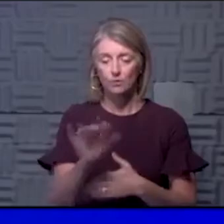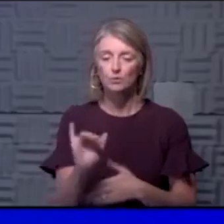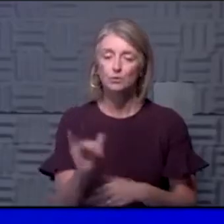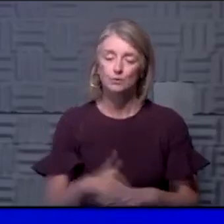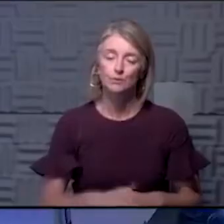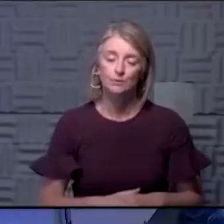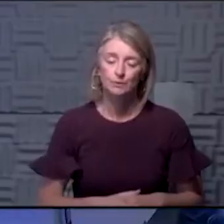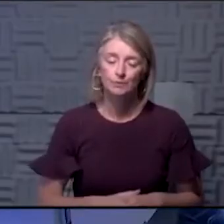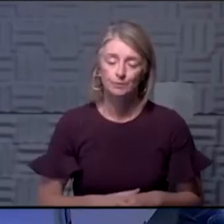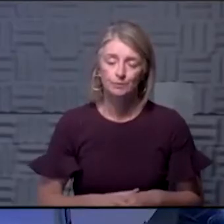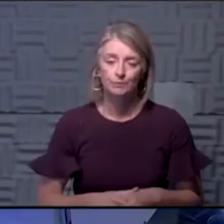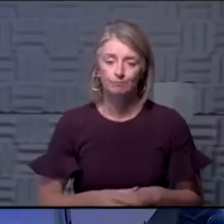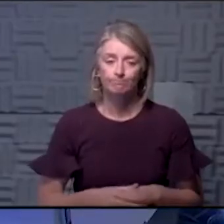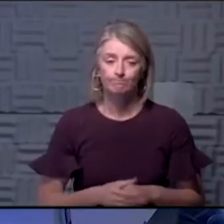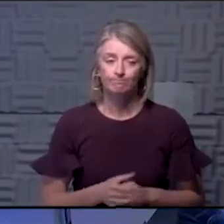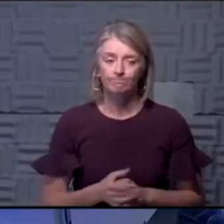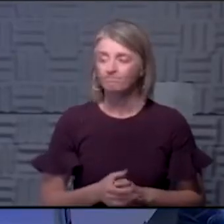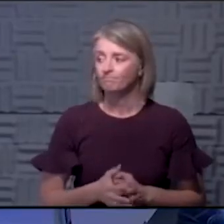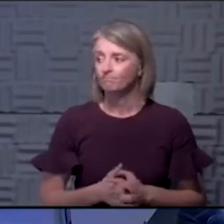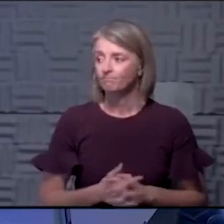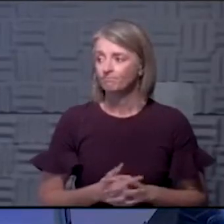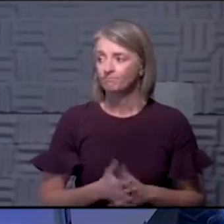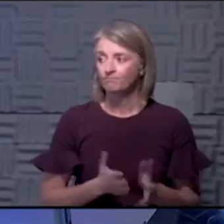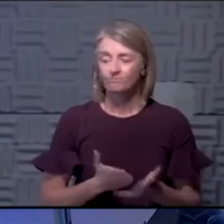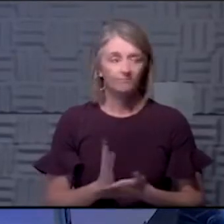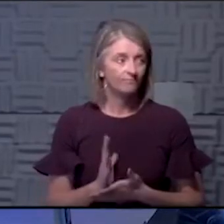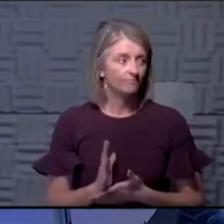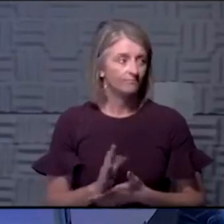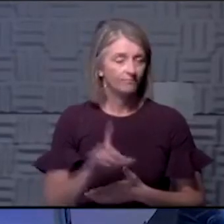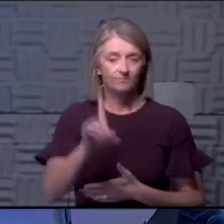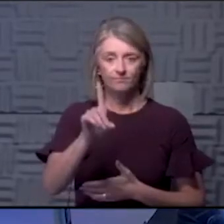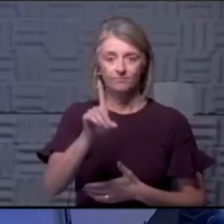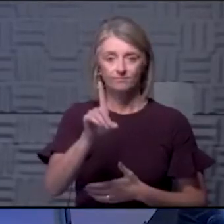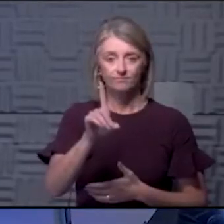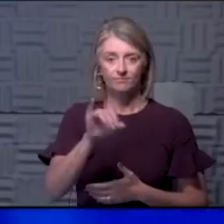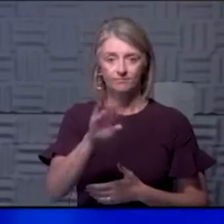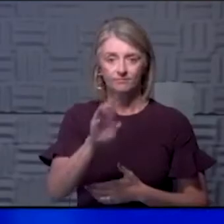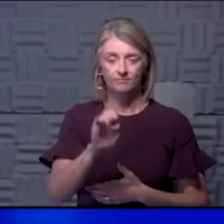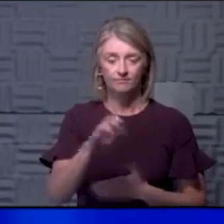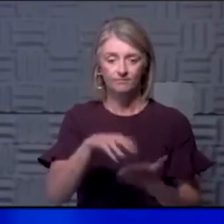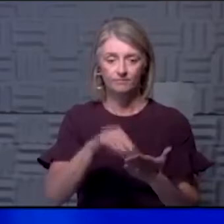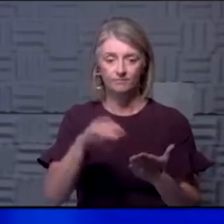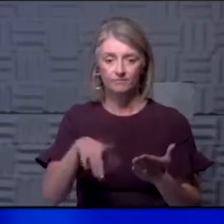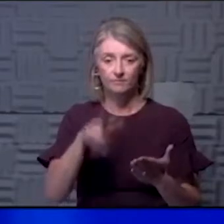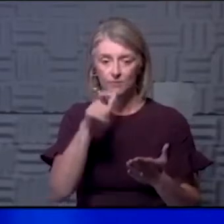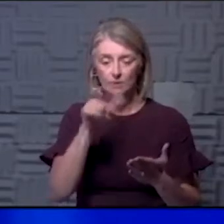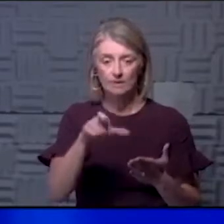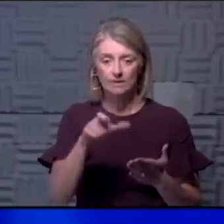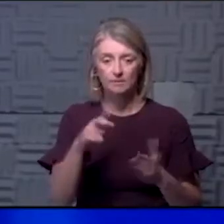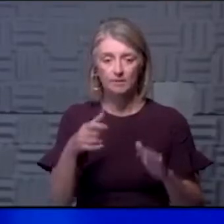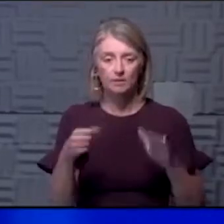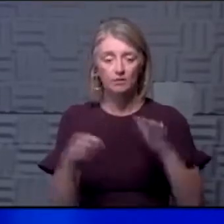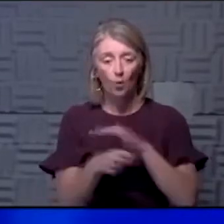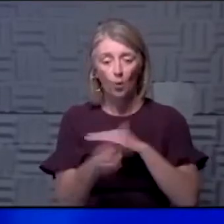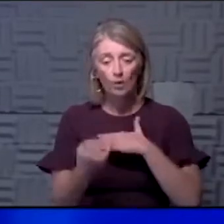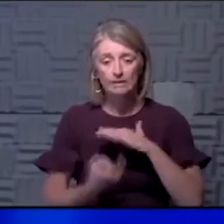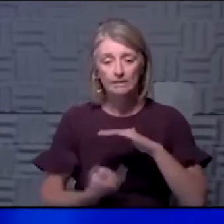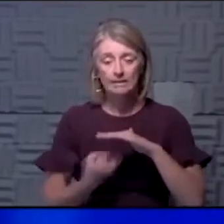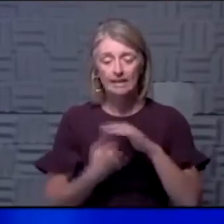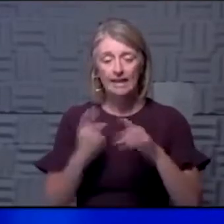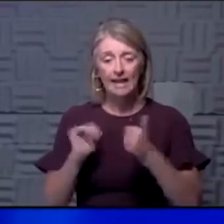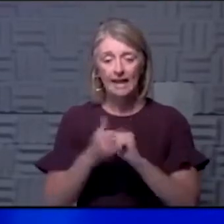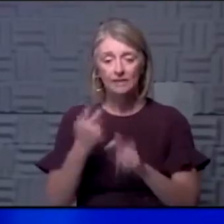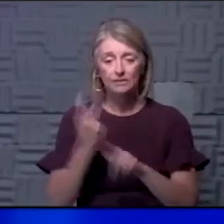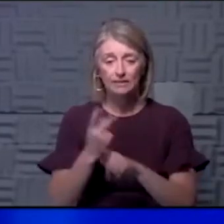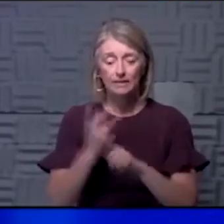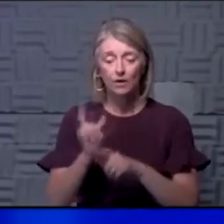well. All right. Next Debbie's question. concerned about students that might need to be quarantined. She wants Mm-hmm. to know, how are you caring